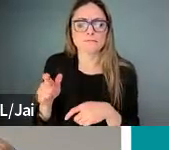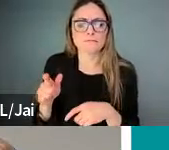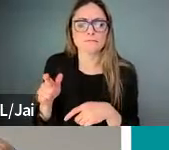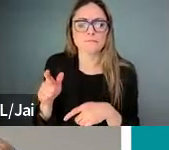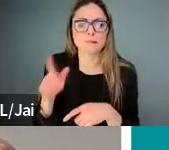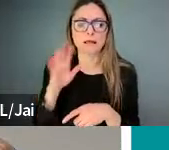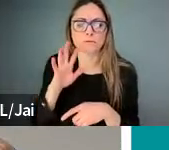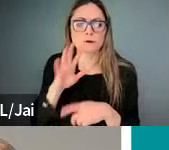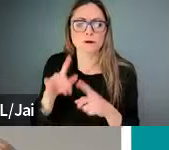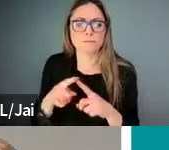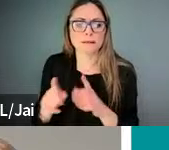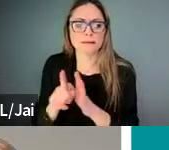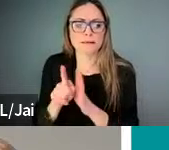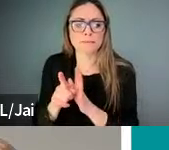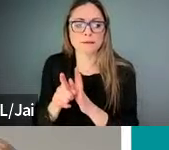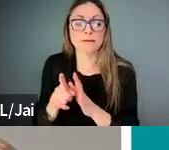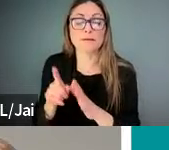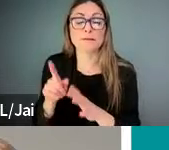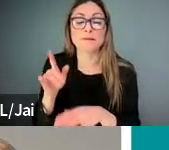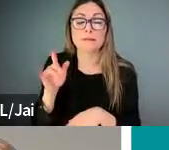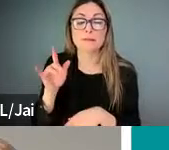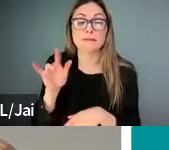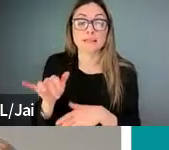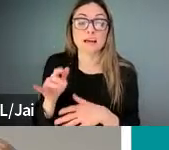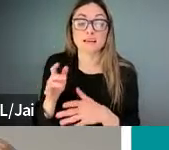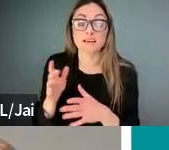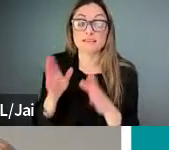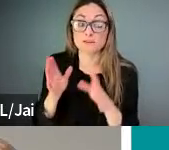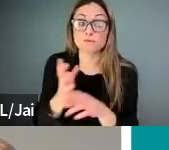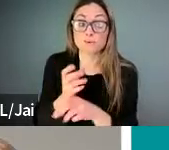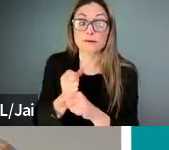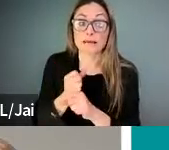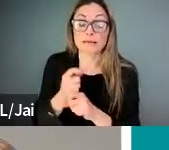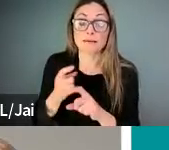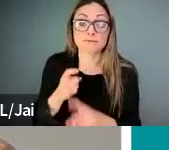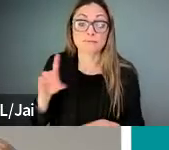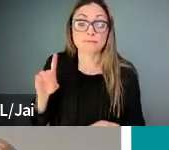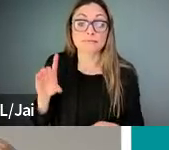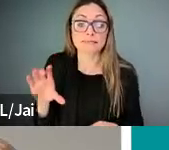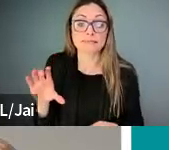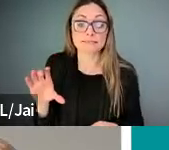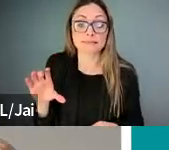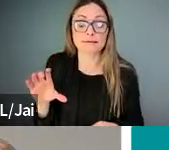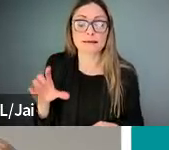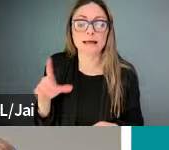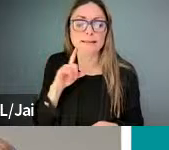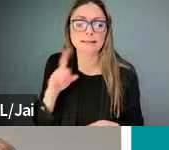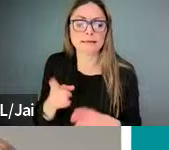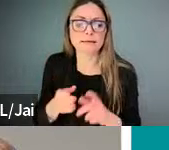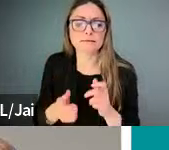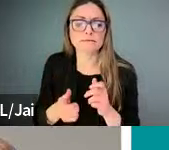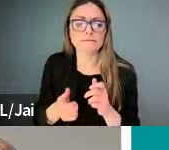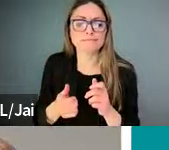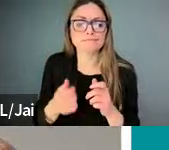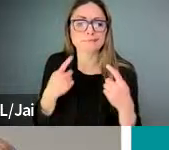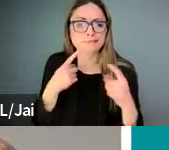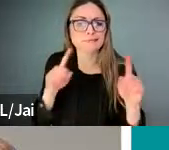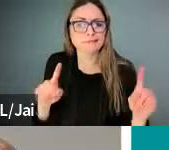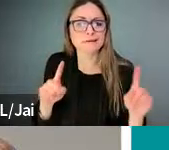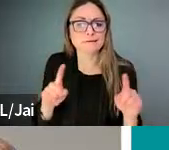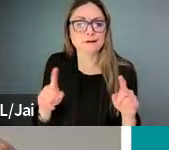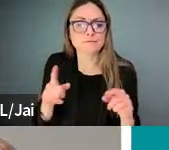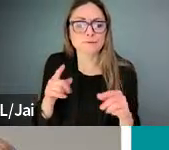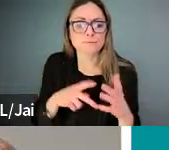that attention that we're getting from DC is really, I think, in large part due to the success of the program and